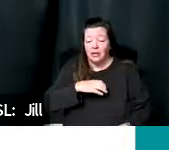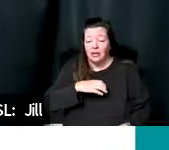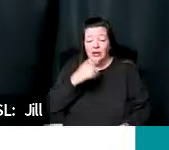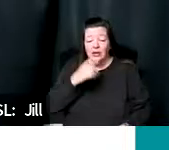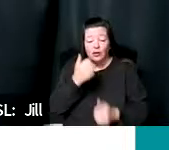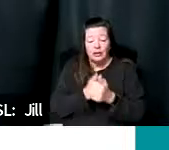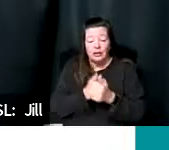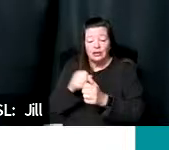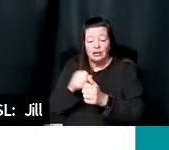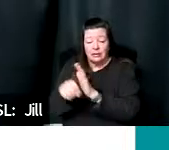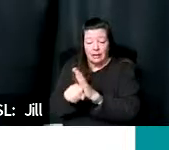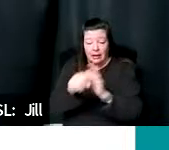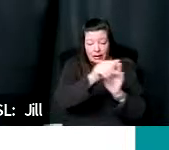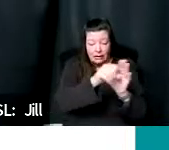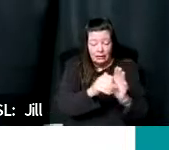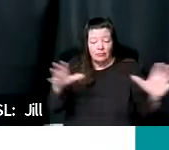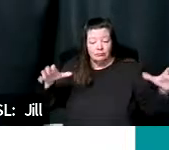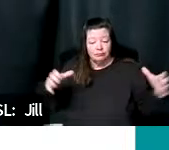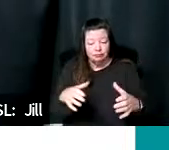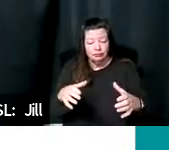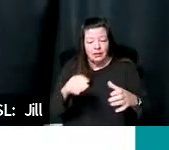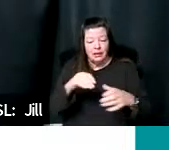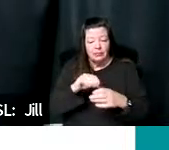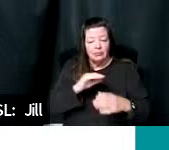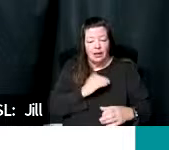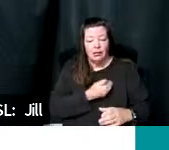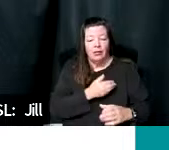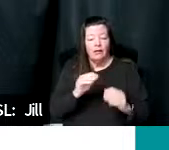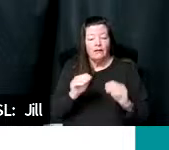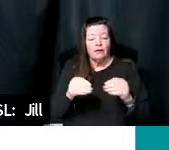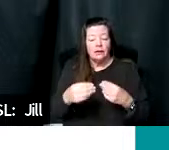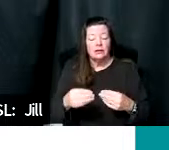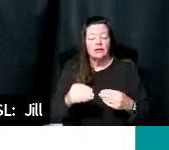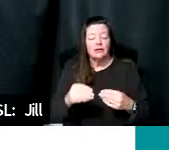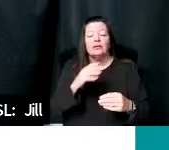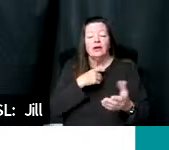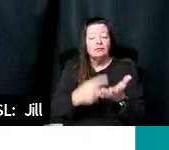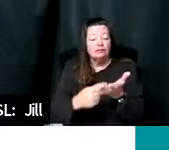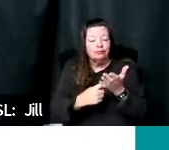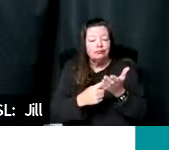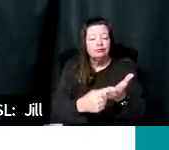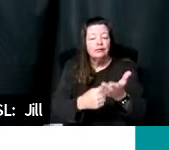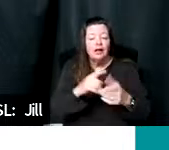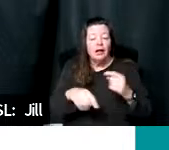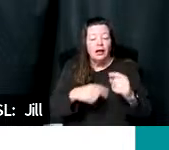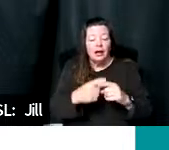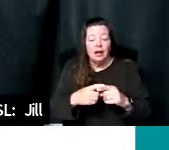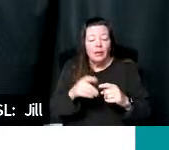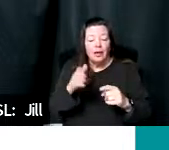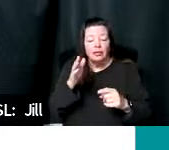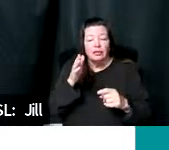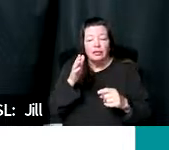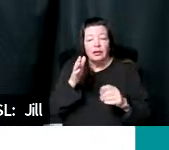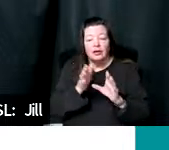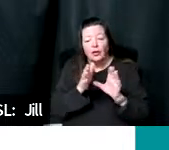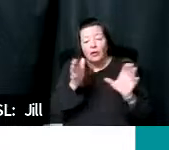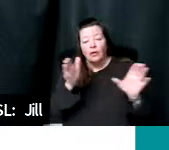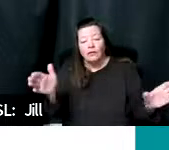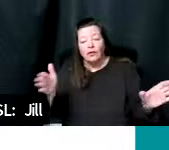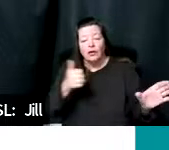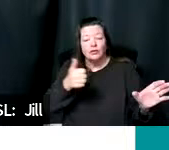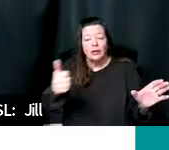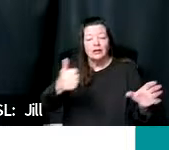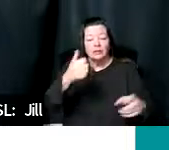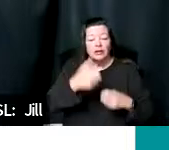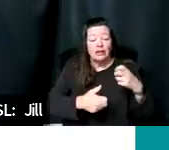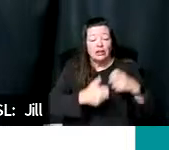office to have conversation about their overall transportation issues in